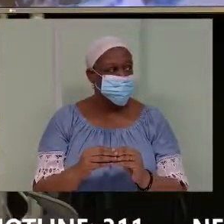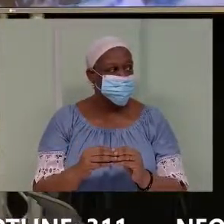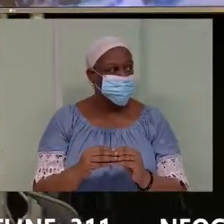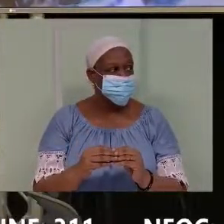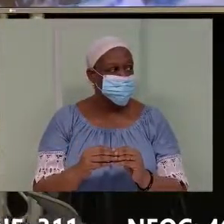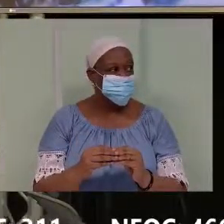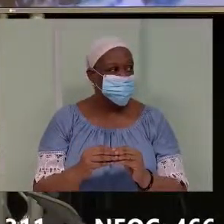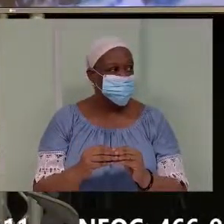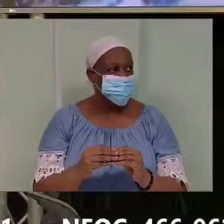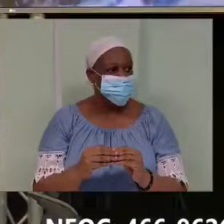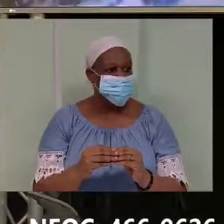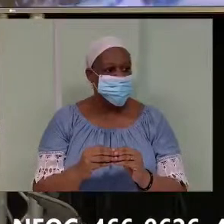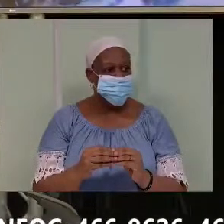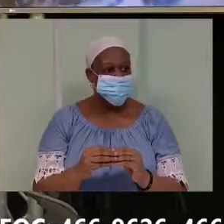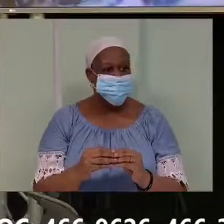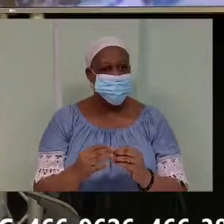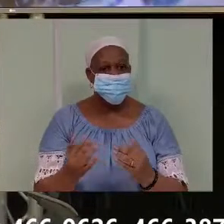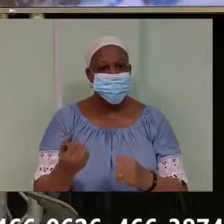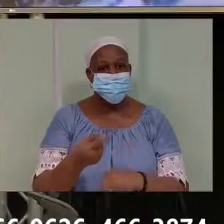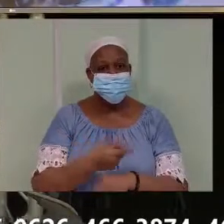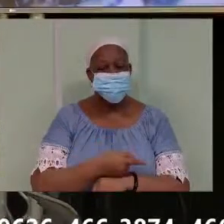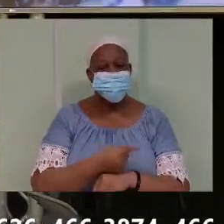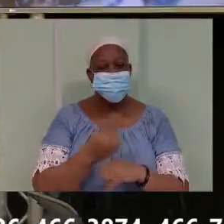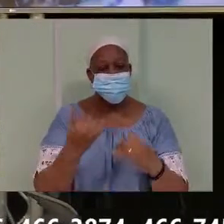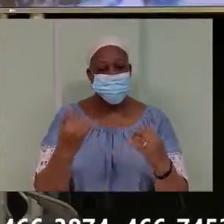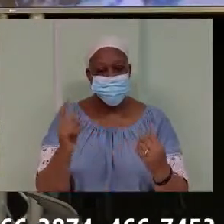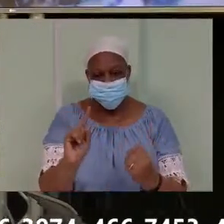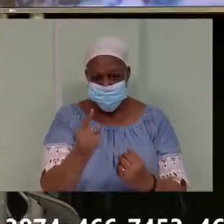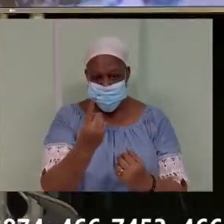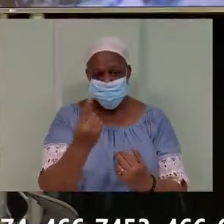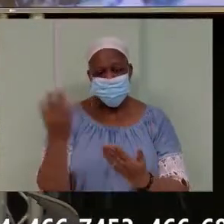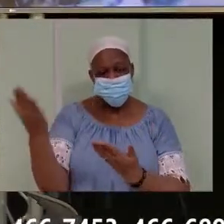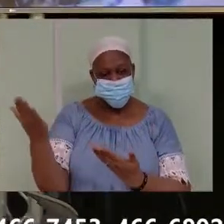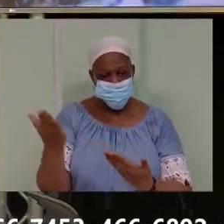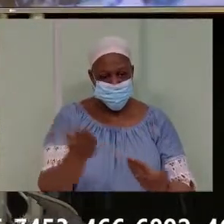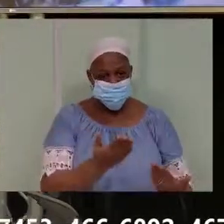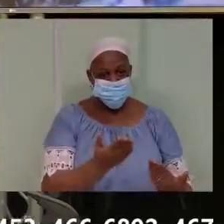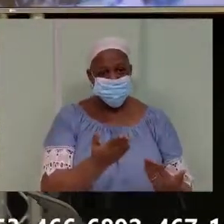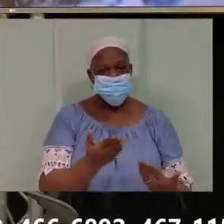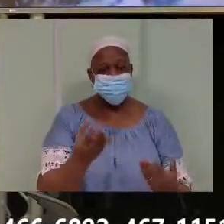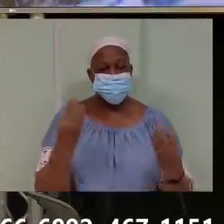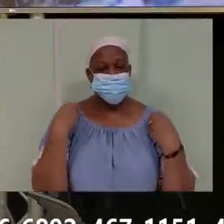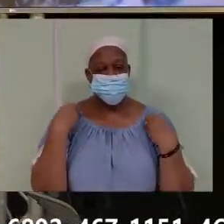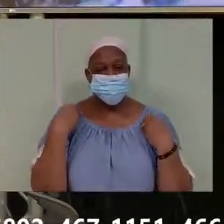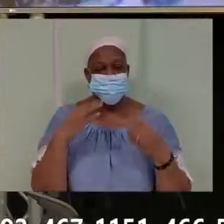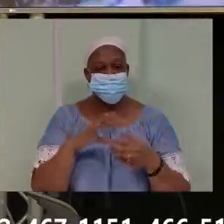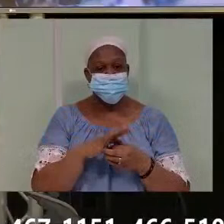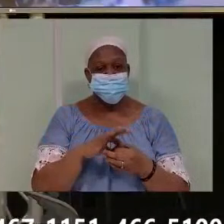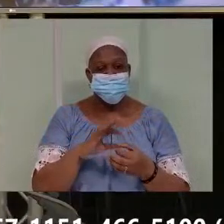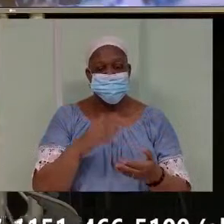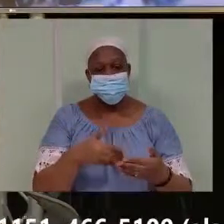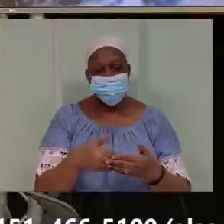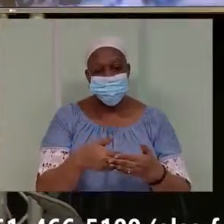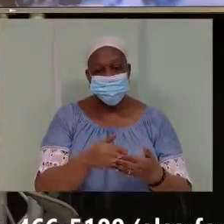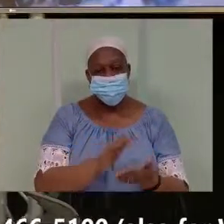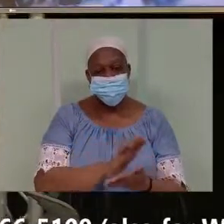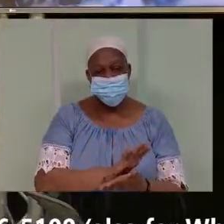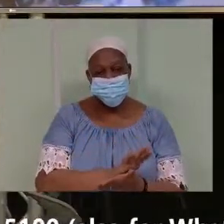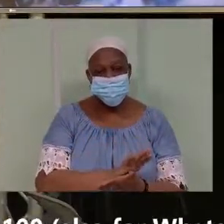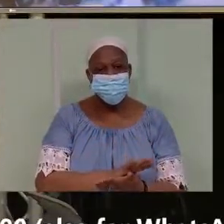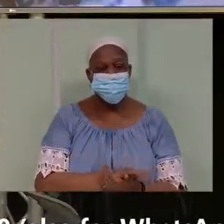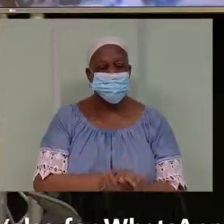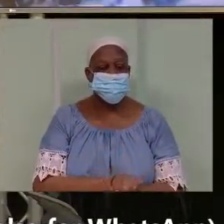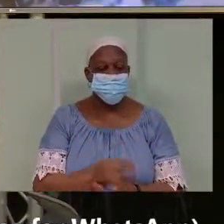Today I would invite first Director of Early Childhood, Ms.